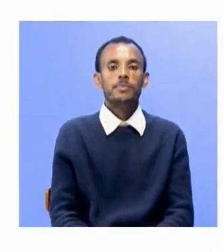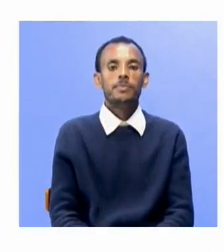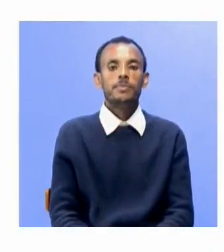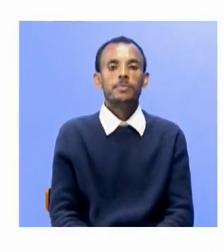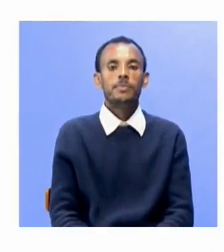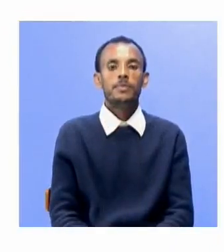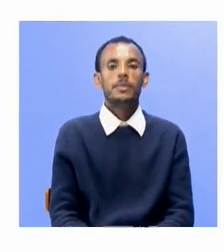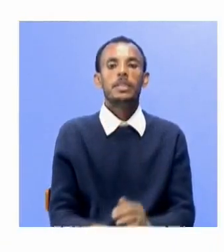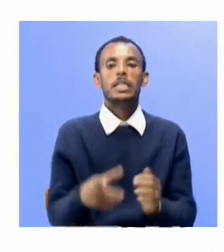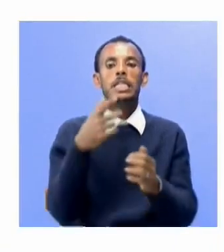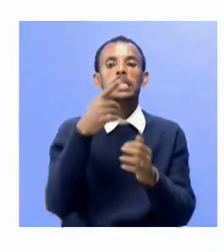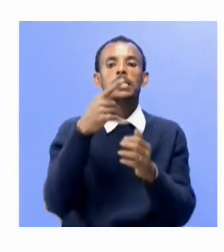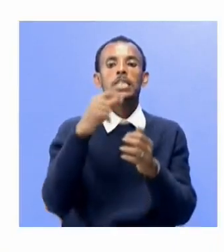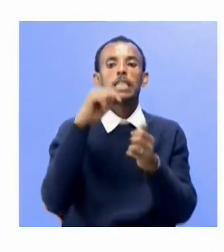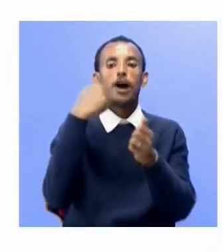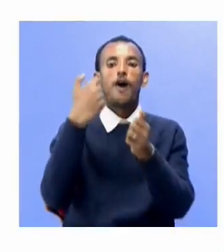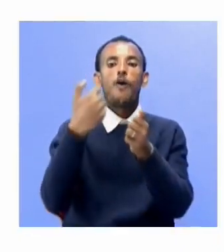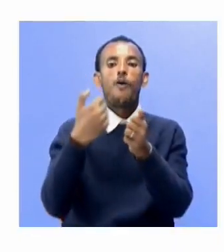The following